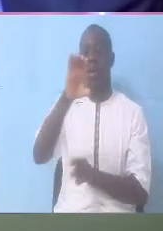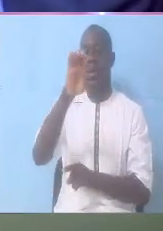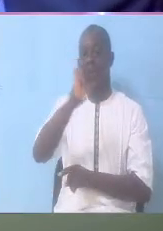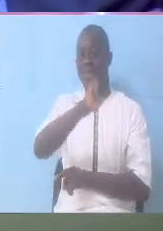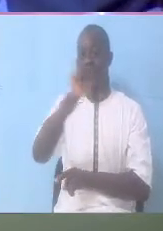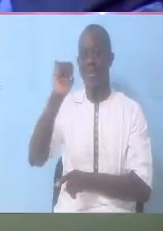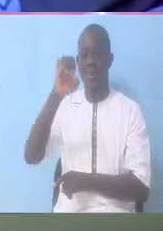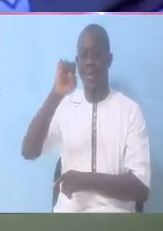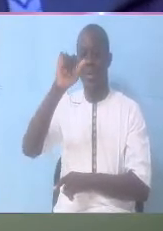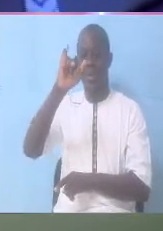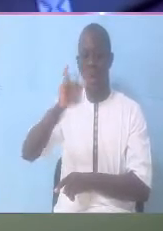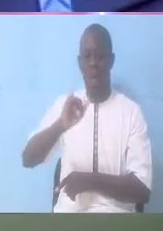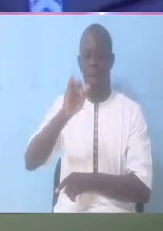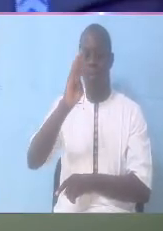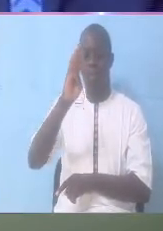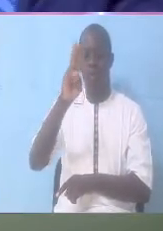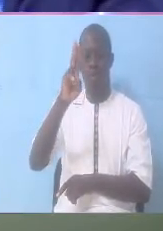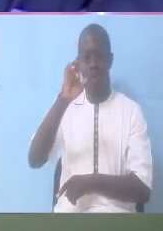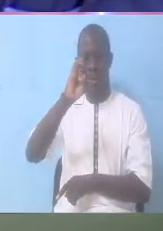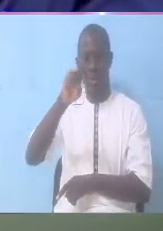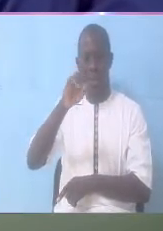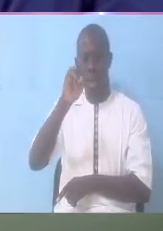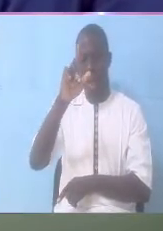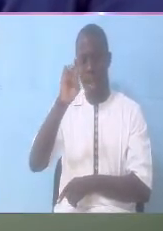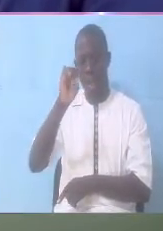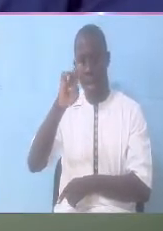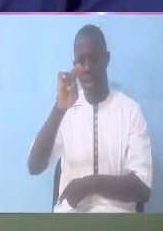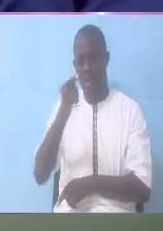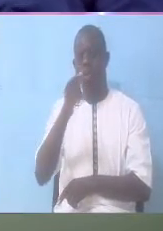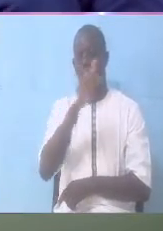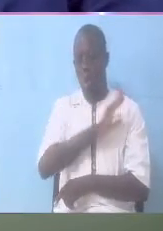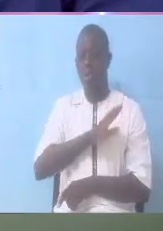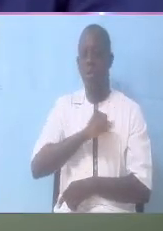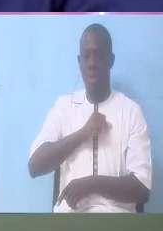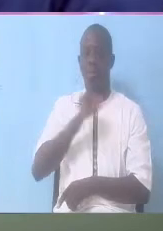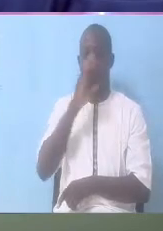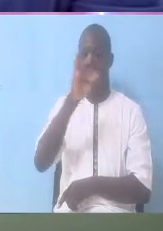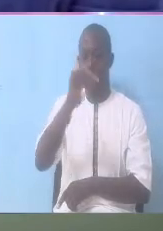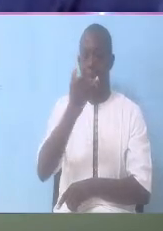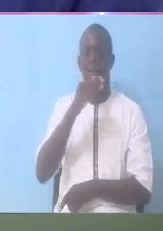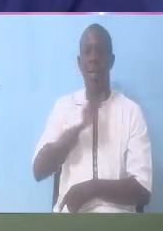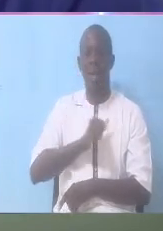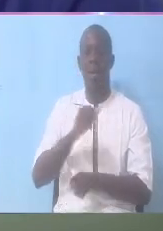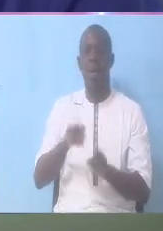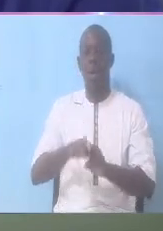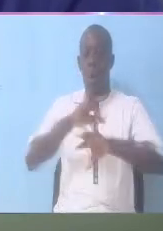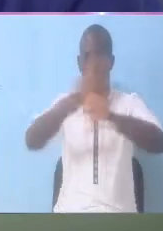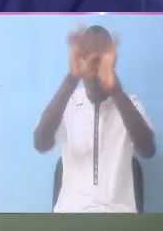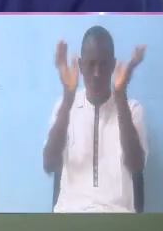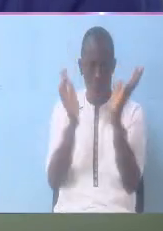Yes, sir. So, obviously, yes, sir. And these are all confessions by Jamme.